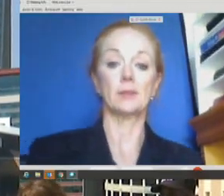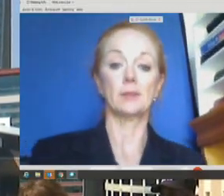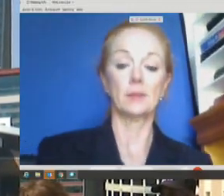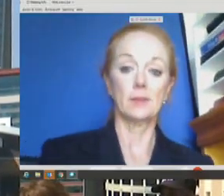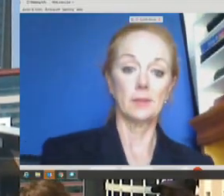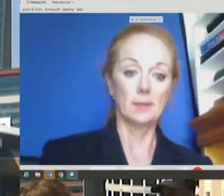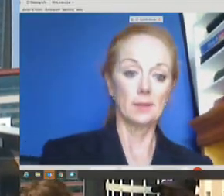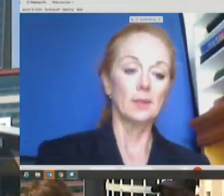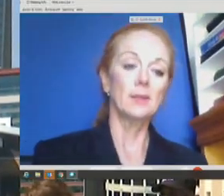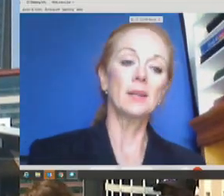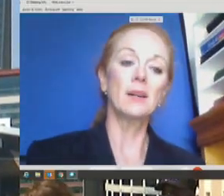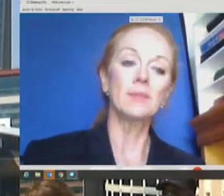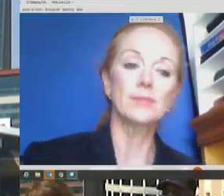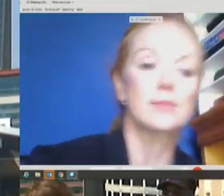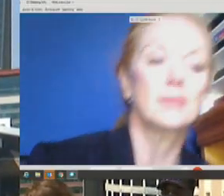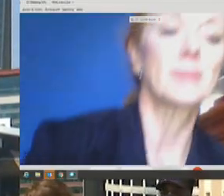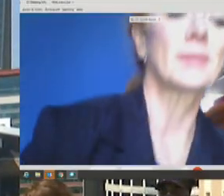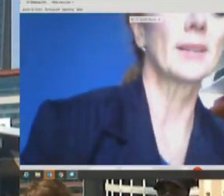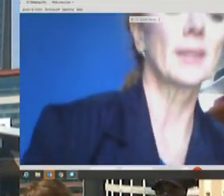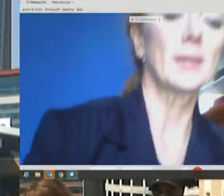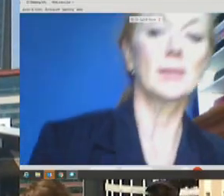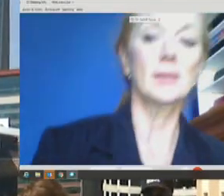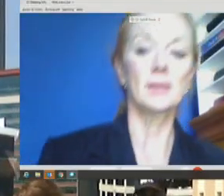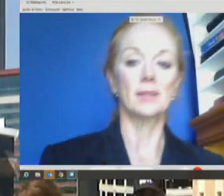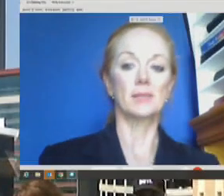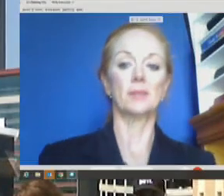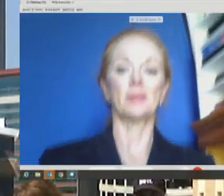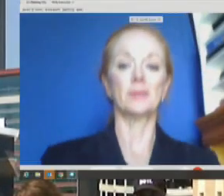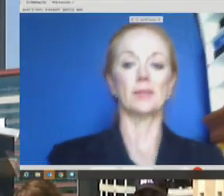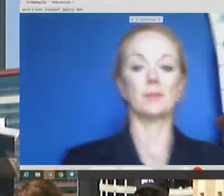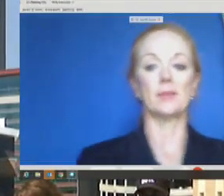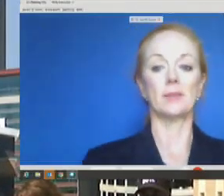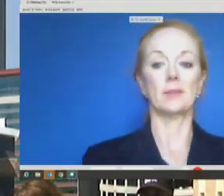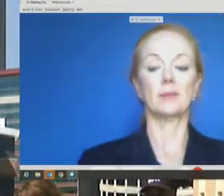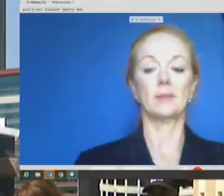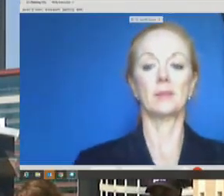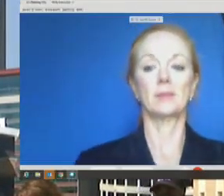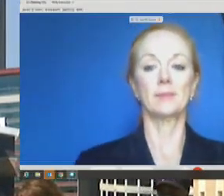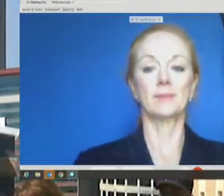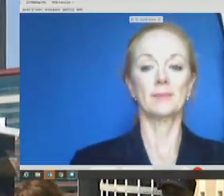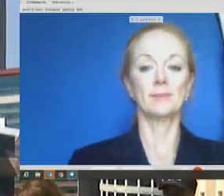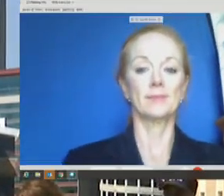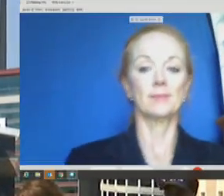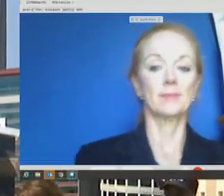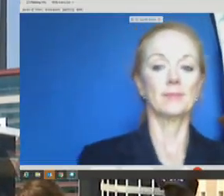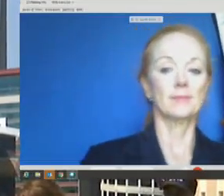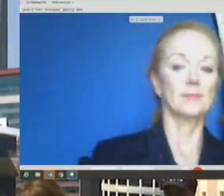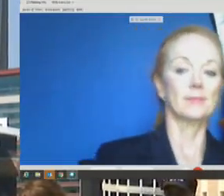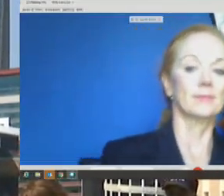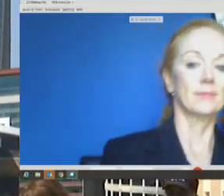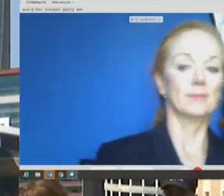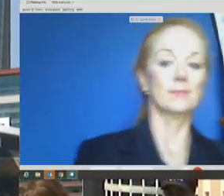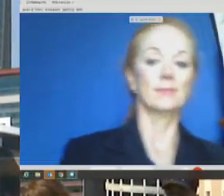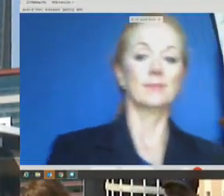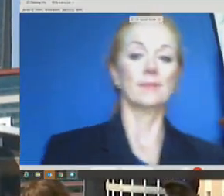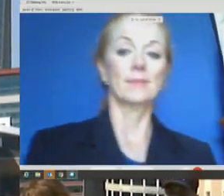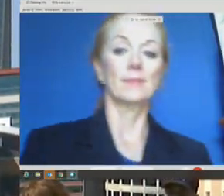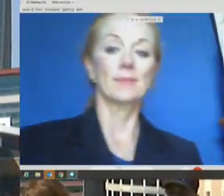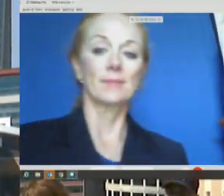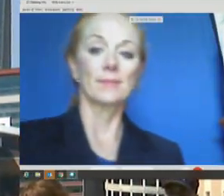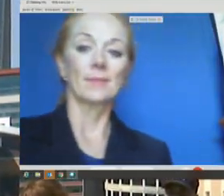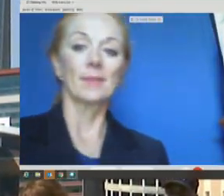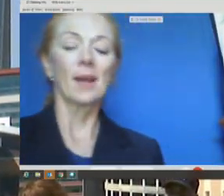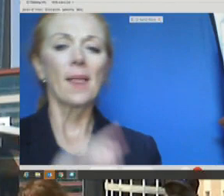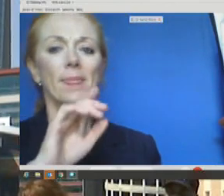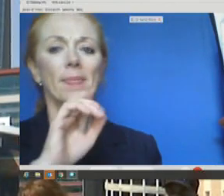an ambulance or getting medical attention? At what point should the officers be doing that? Okay, so the question was that what